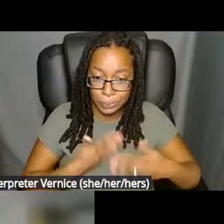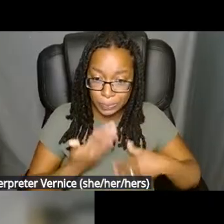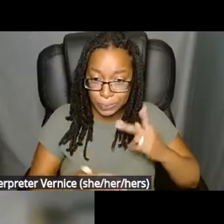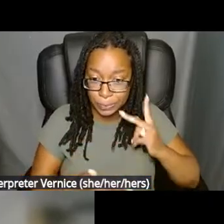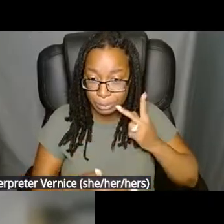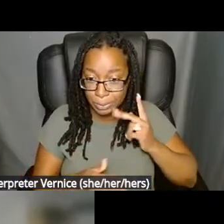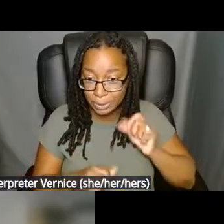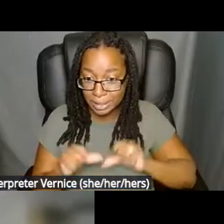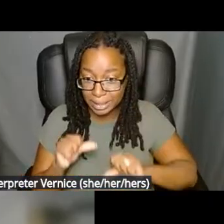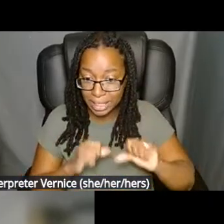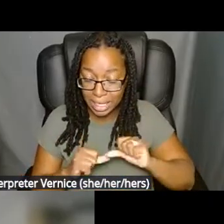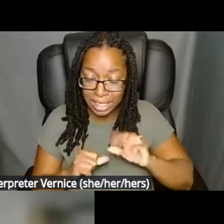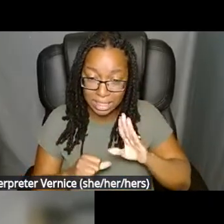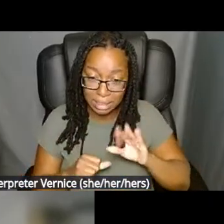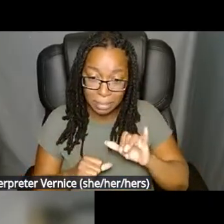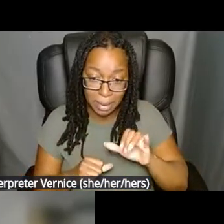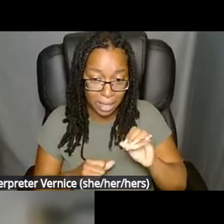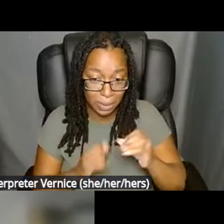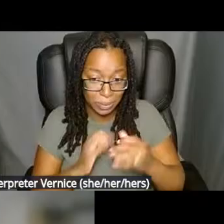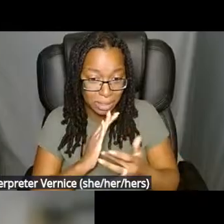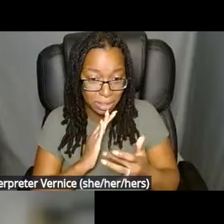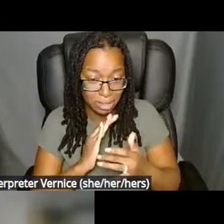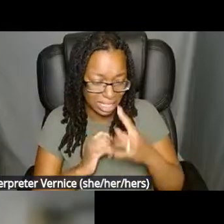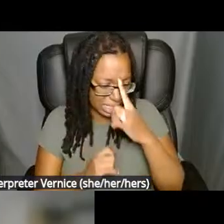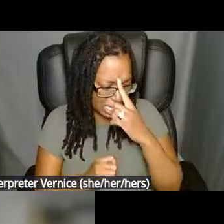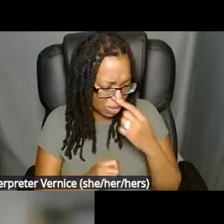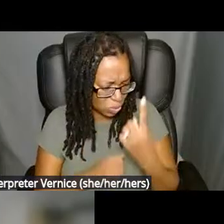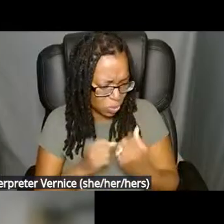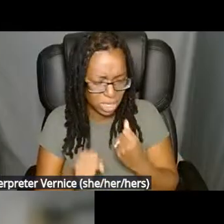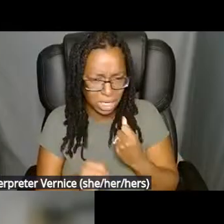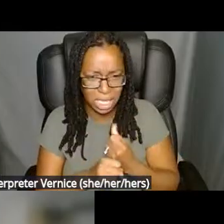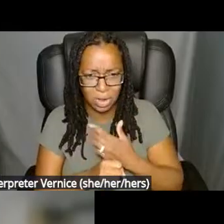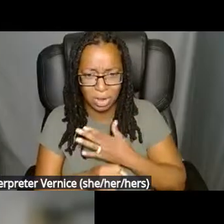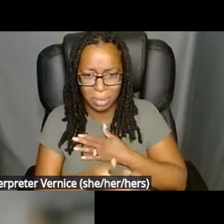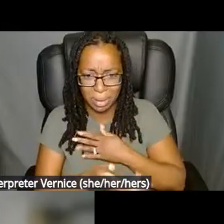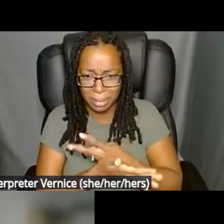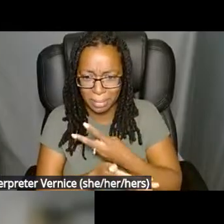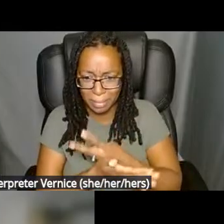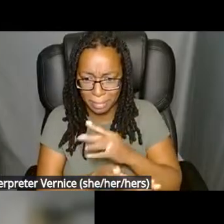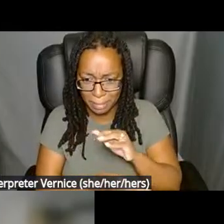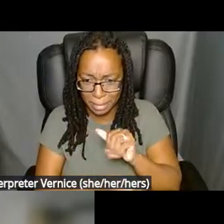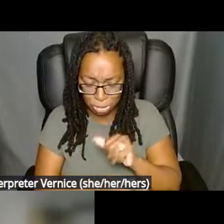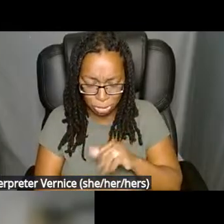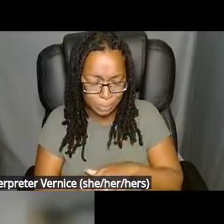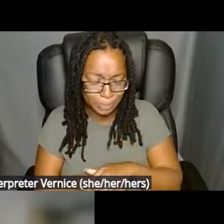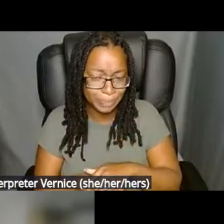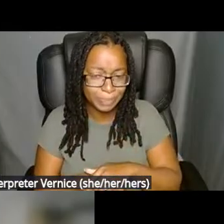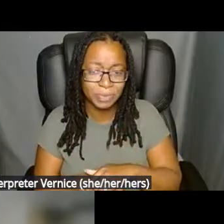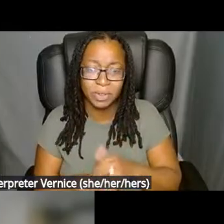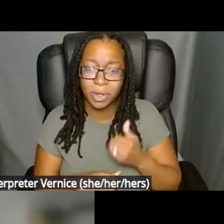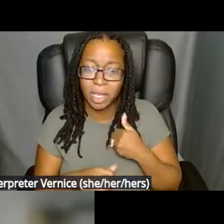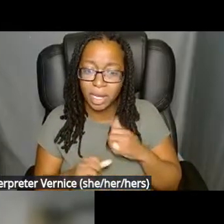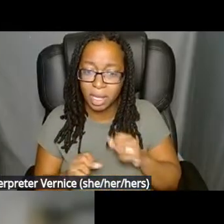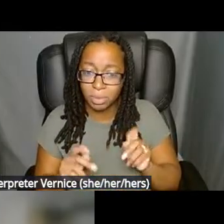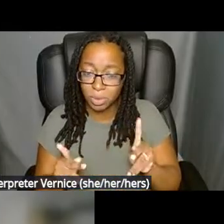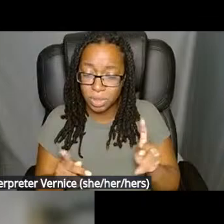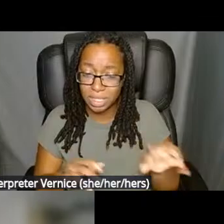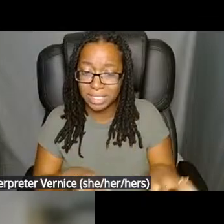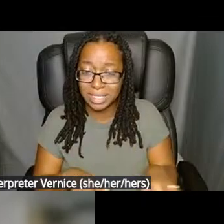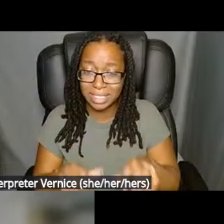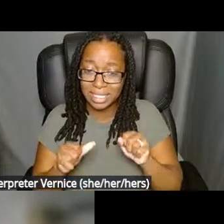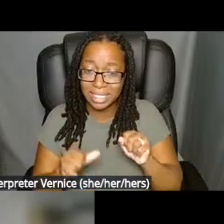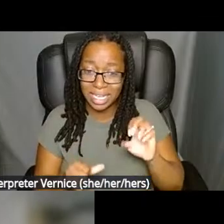opportunity. I think I was like a year into my master's. So we had an opportunity to take an elective. I took an elective